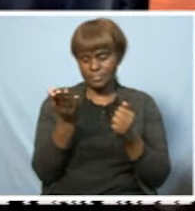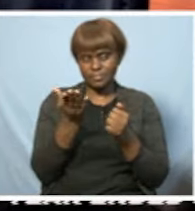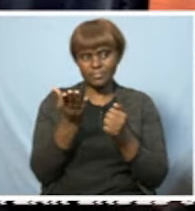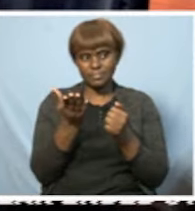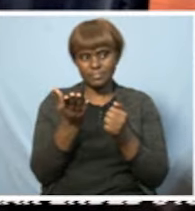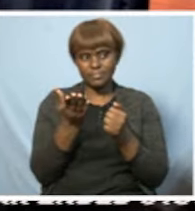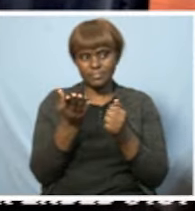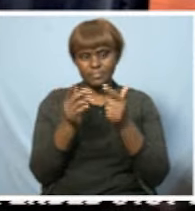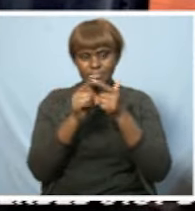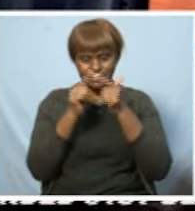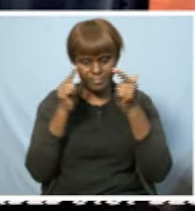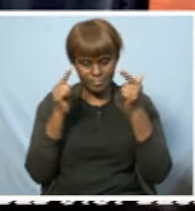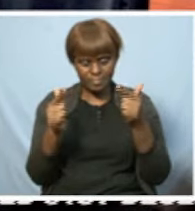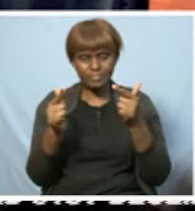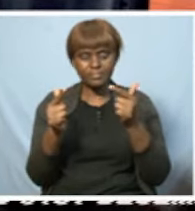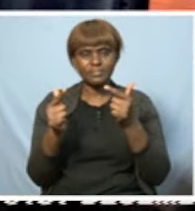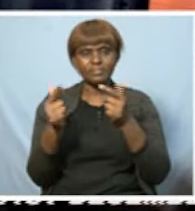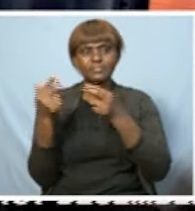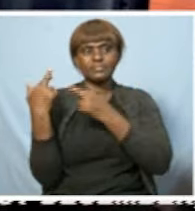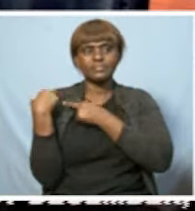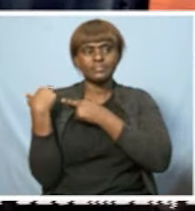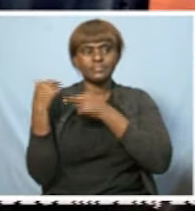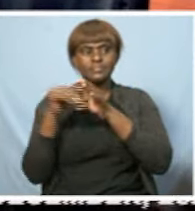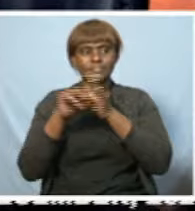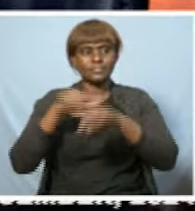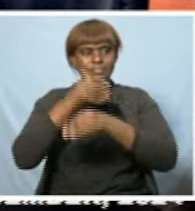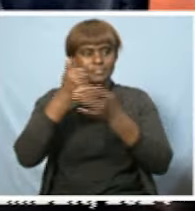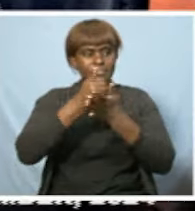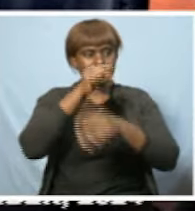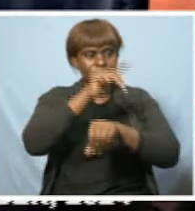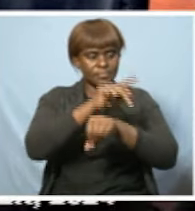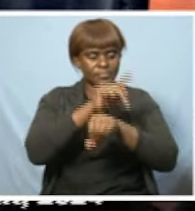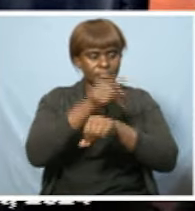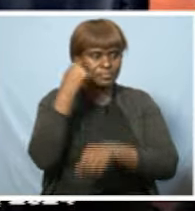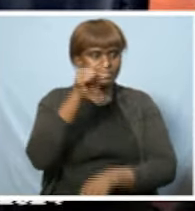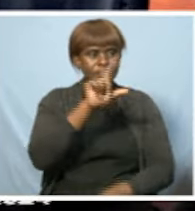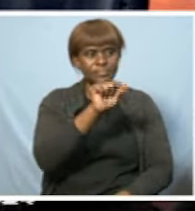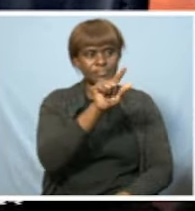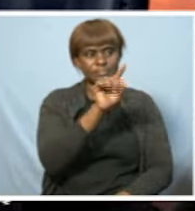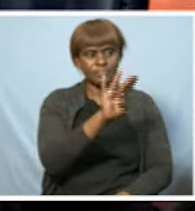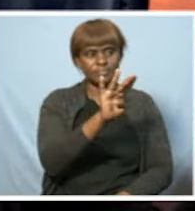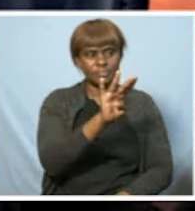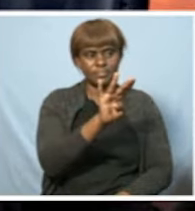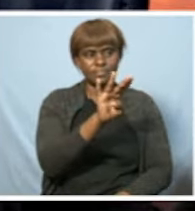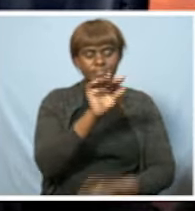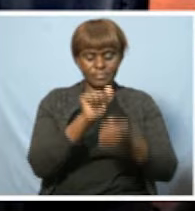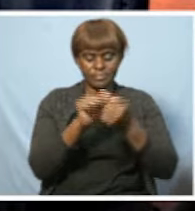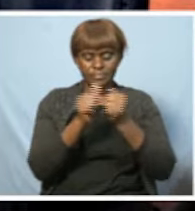very big bearing on all the projects for 2024.